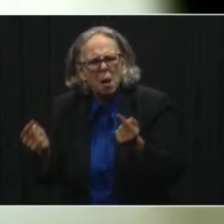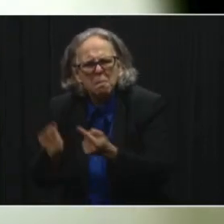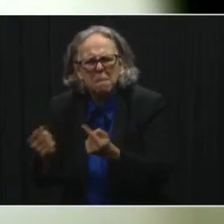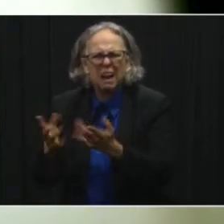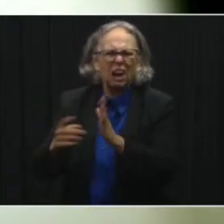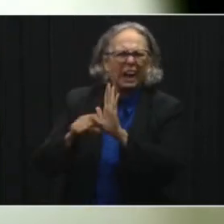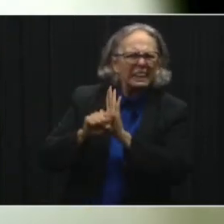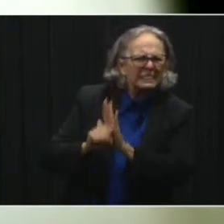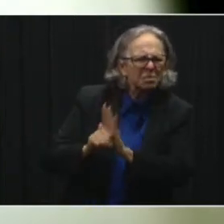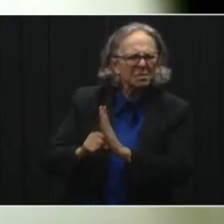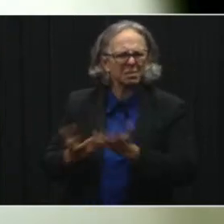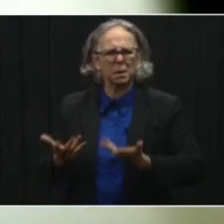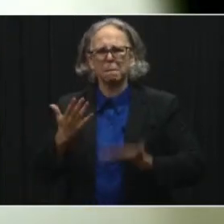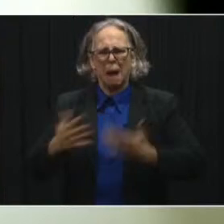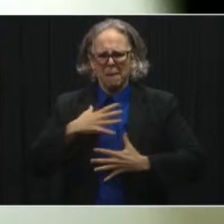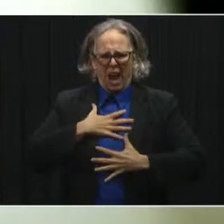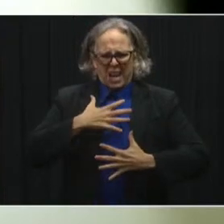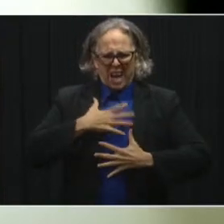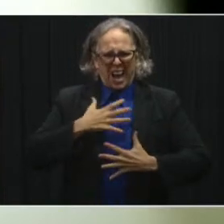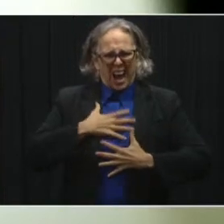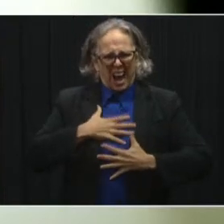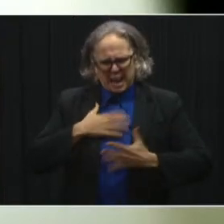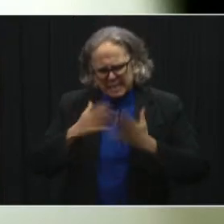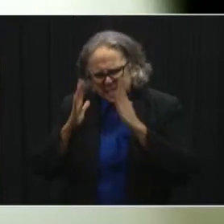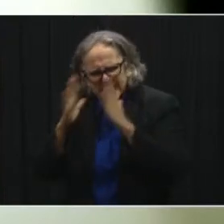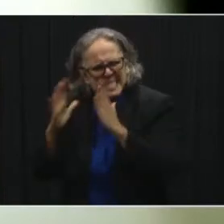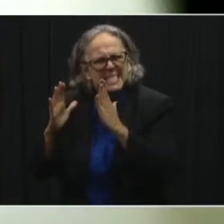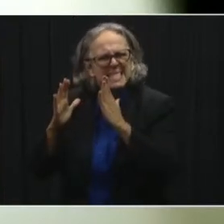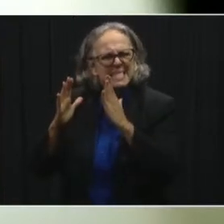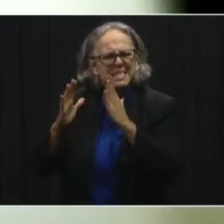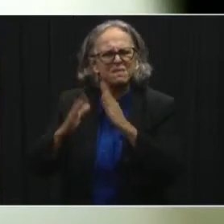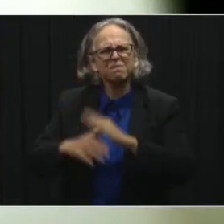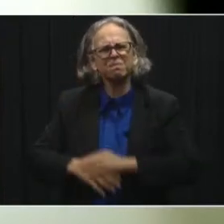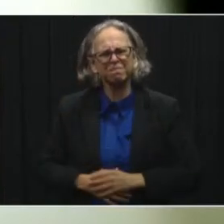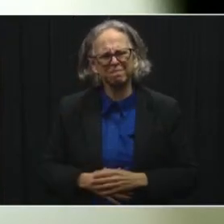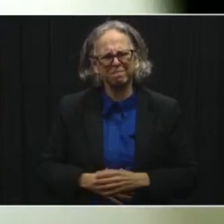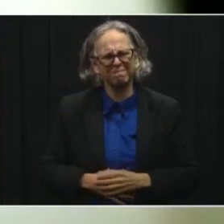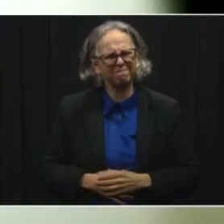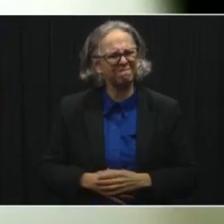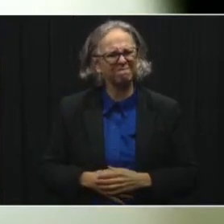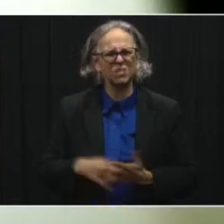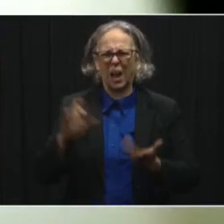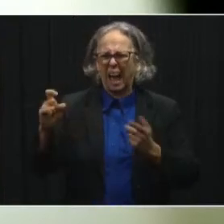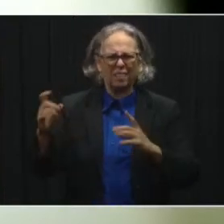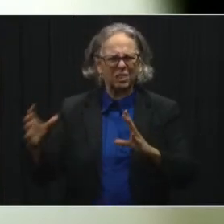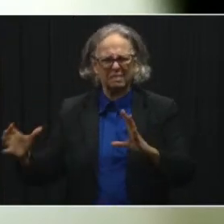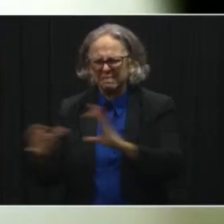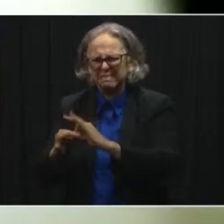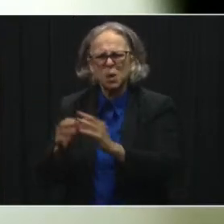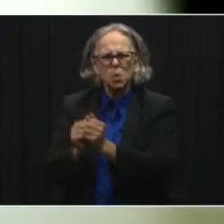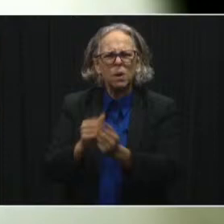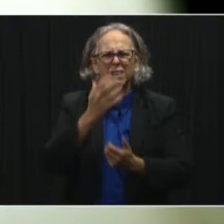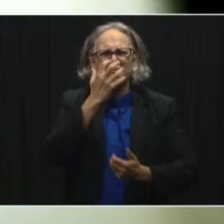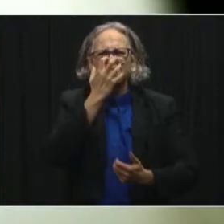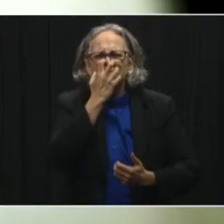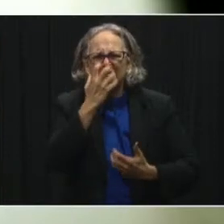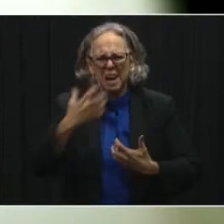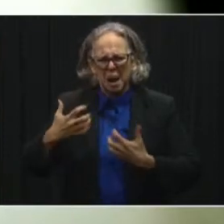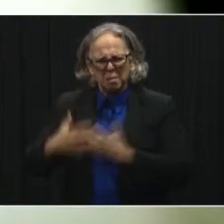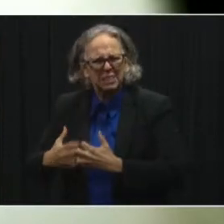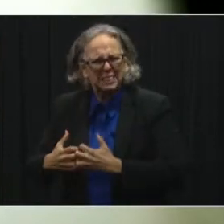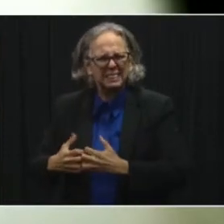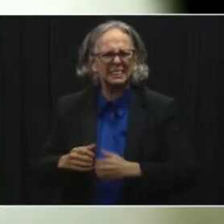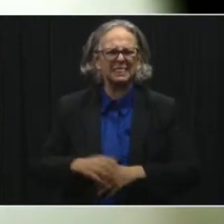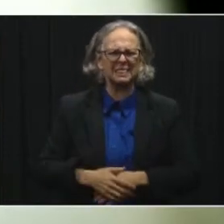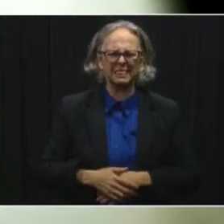so bad that the ventilator and the medicines aren't working. And then we have to turn them on their bellies instead of their back. Imagine that. We take